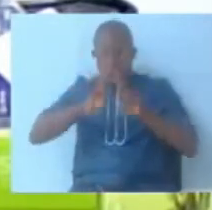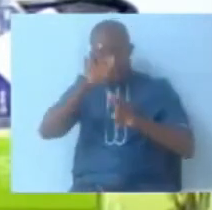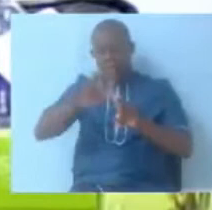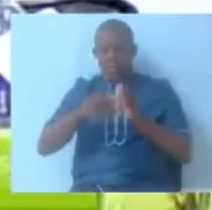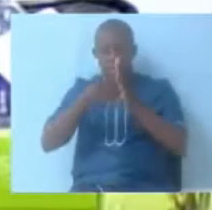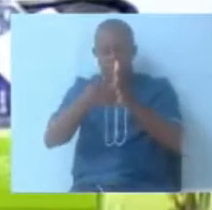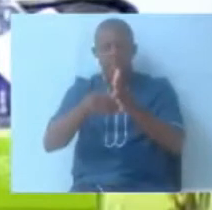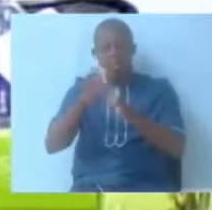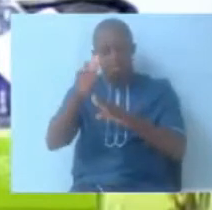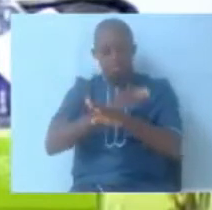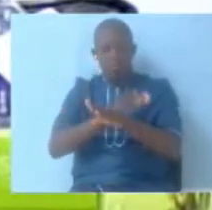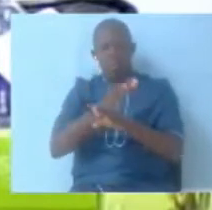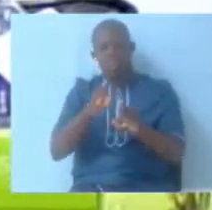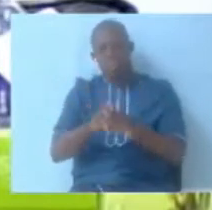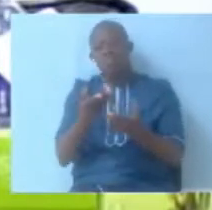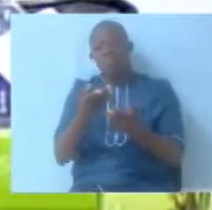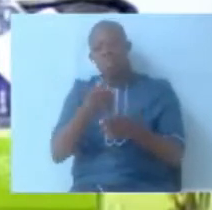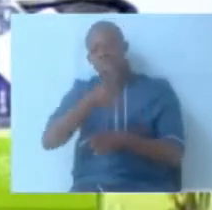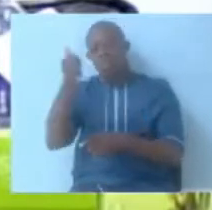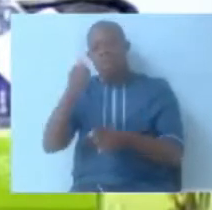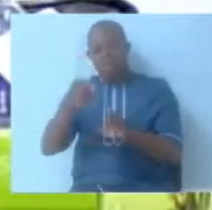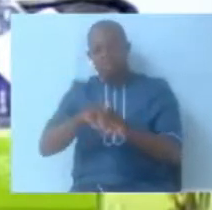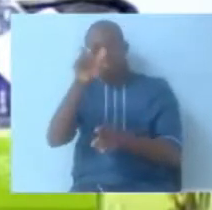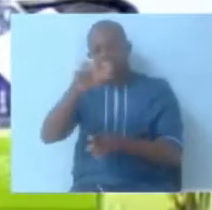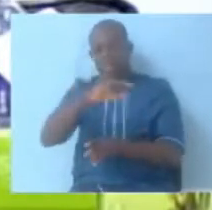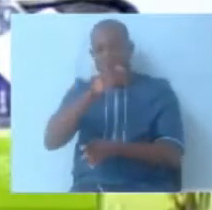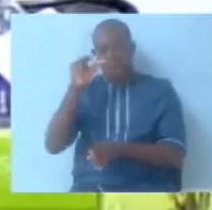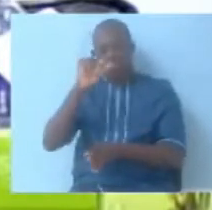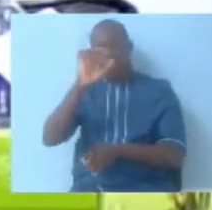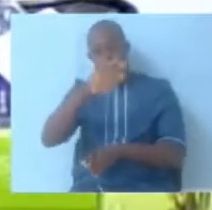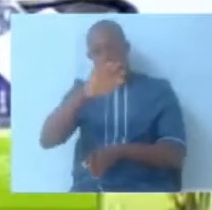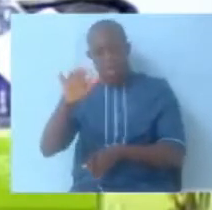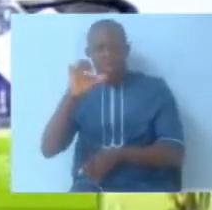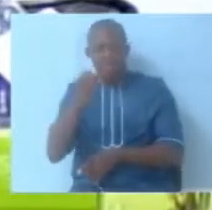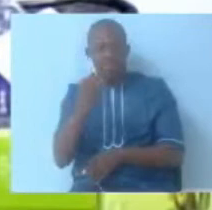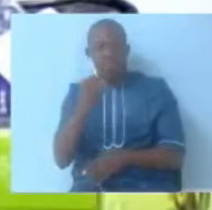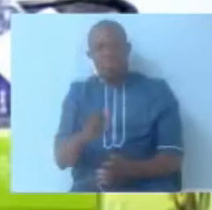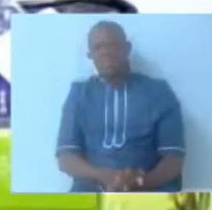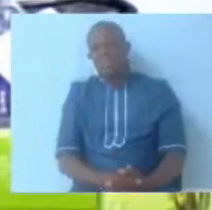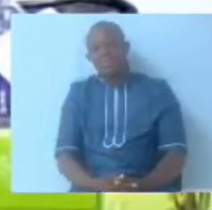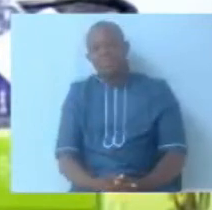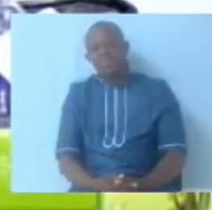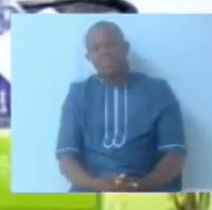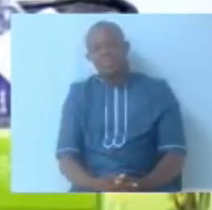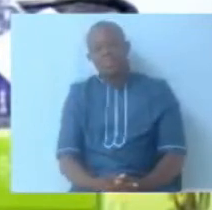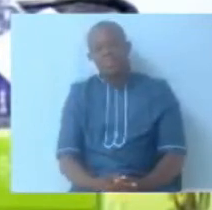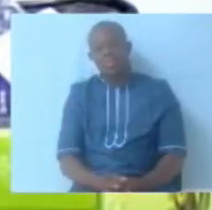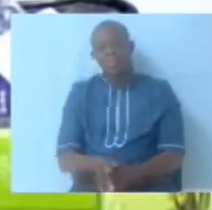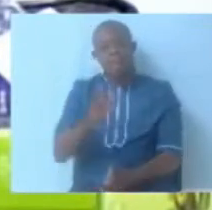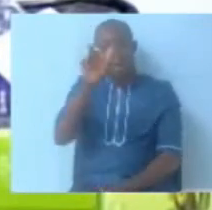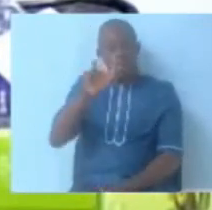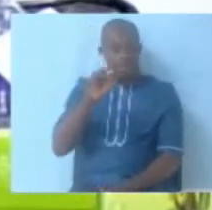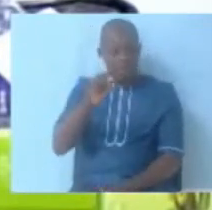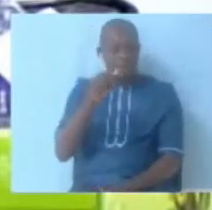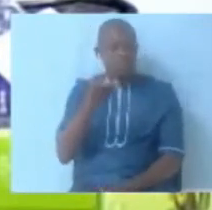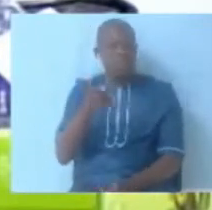kunton kotinu wo kitindir la Silo Lula Karola. He is a Nigerian by nationality